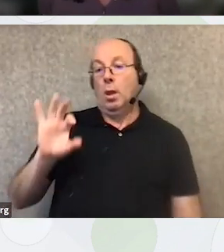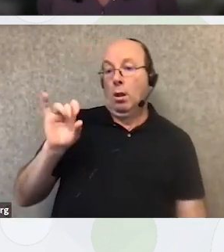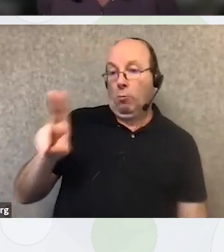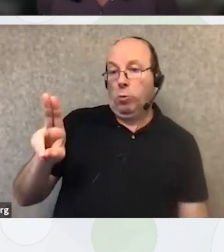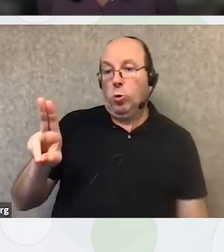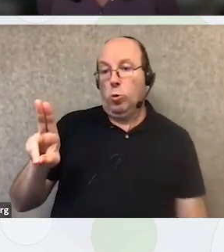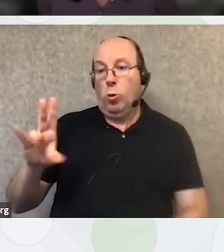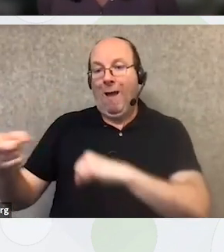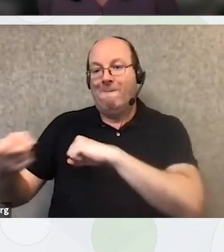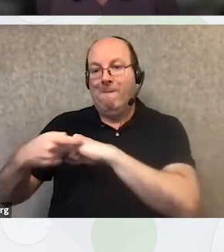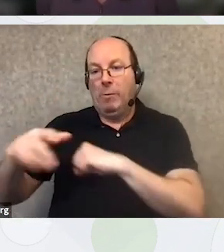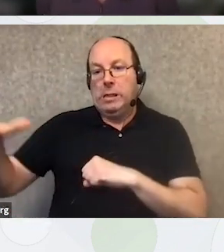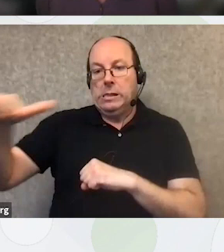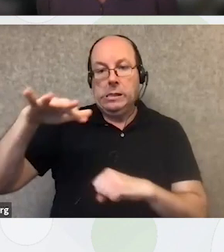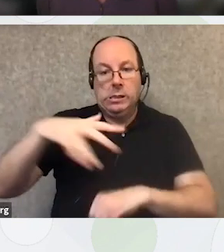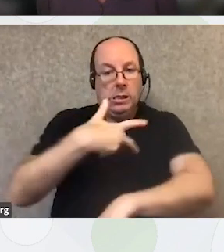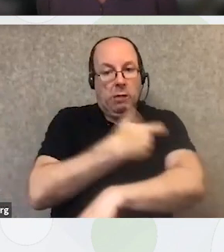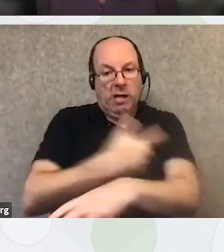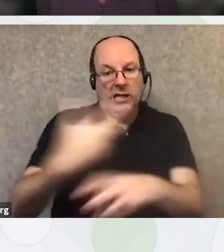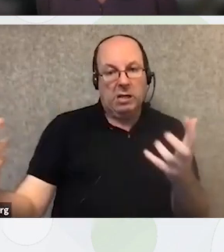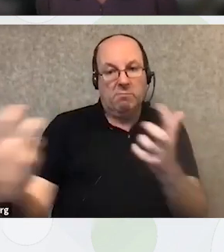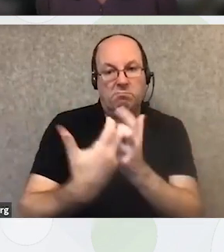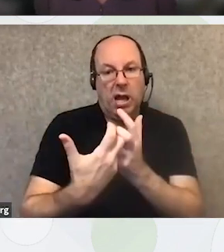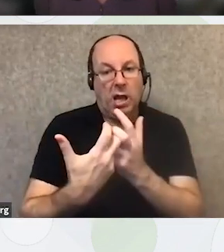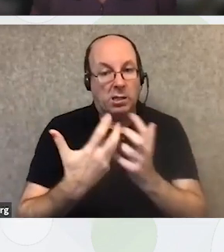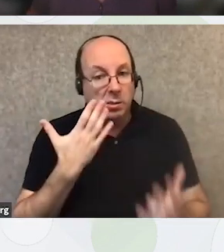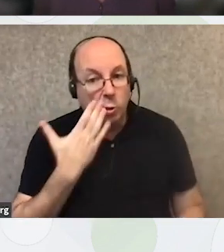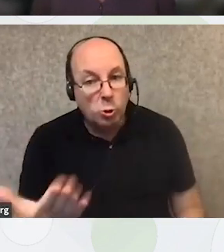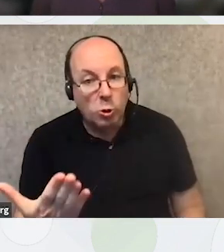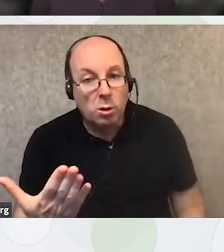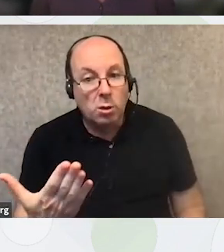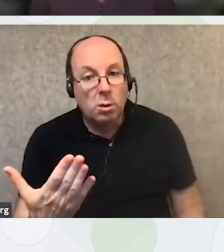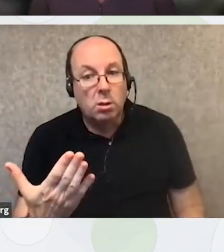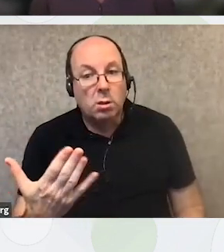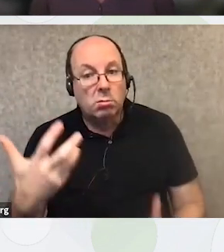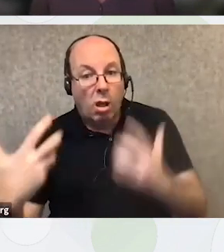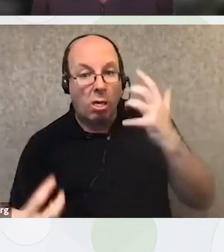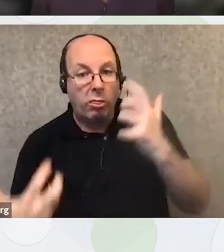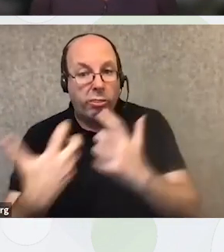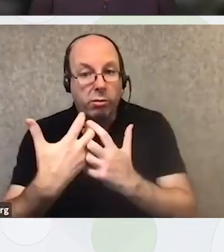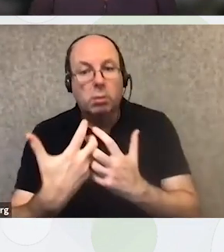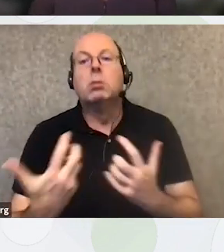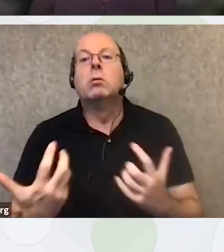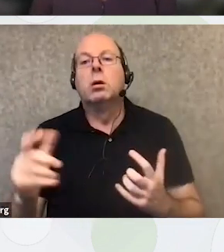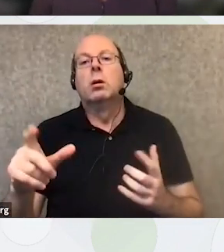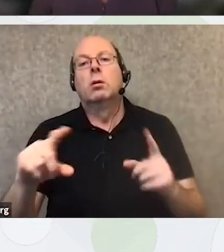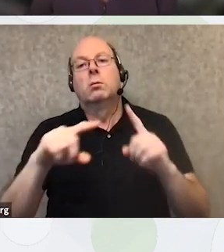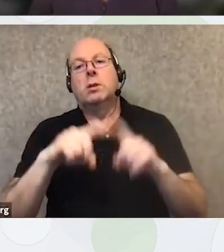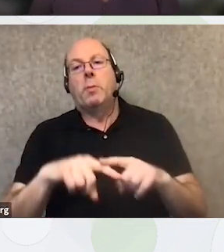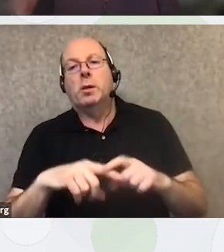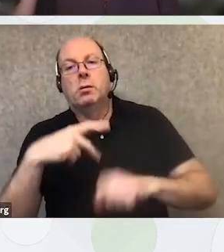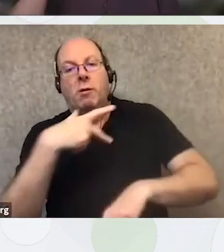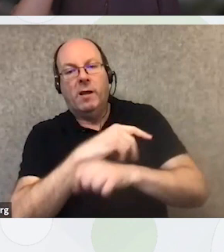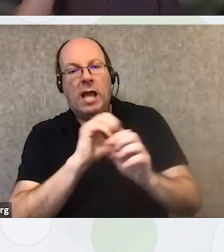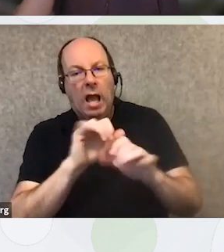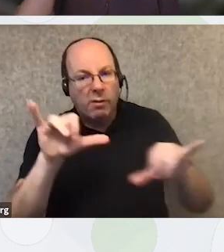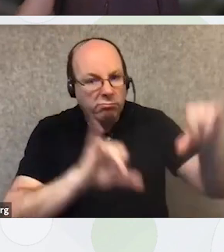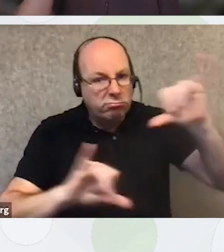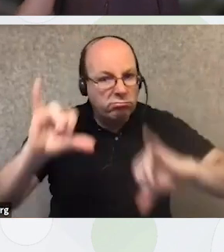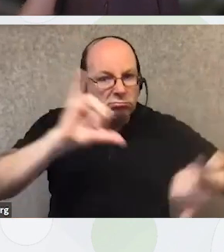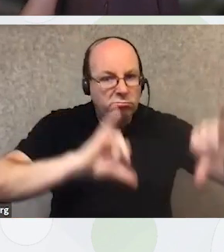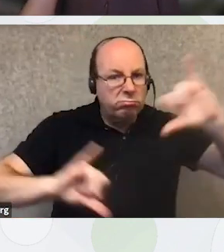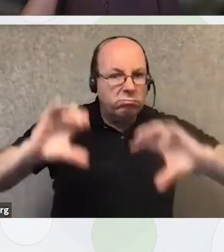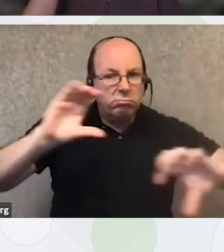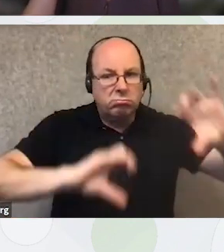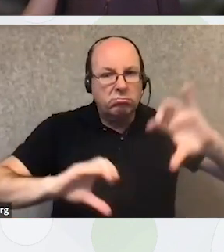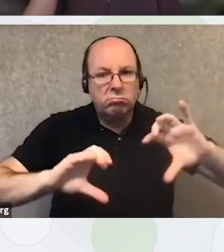are circulating in the community. And this depends a lot on how the vaccines are made and the surveillance of the